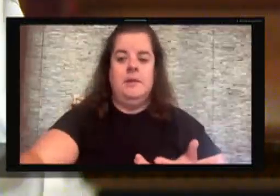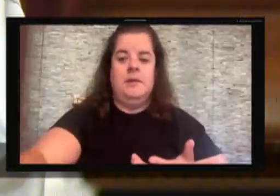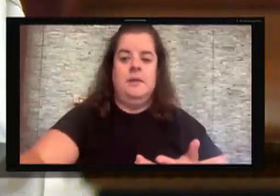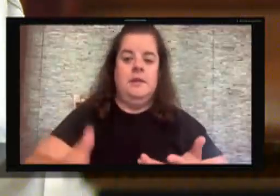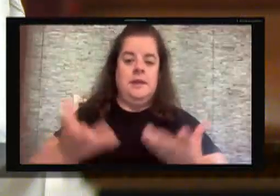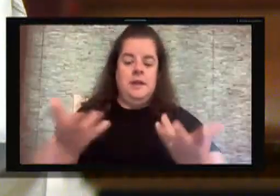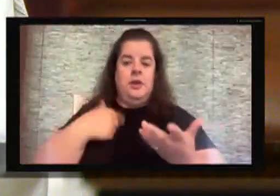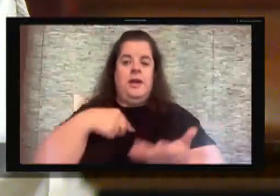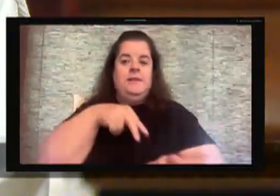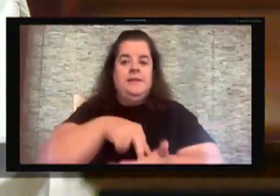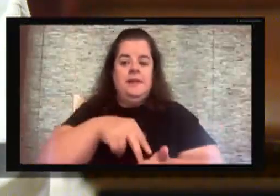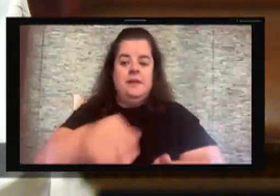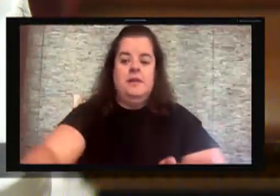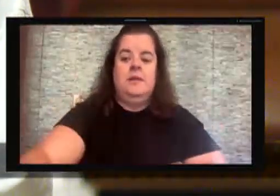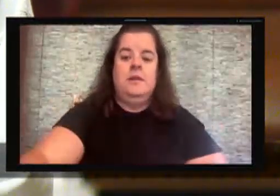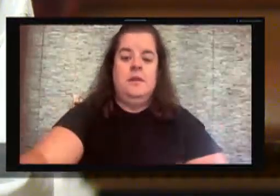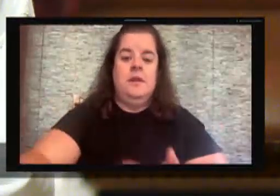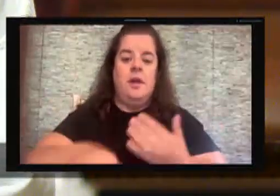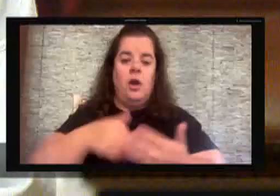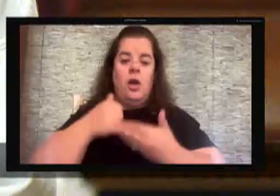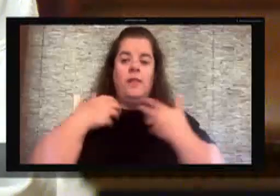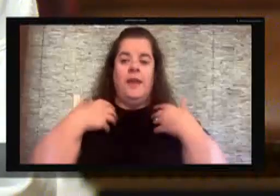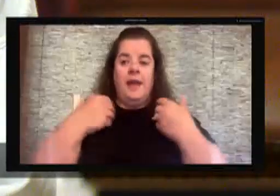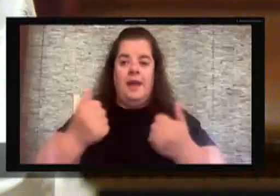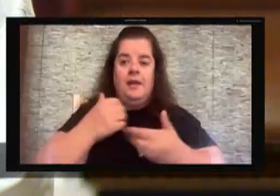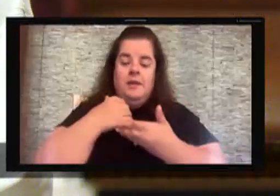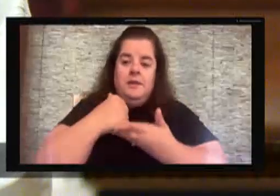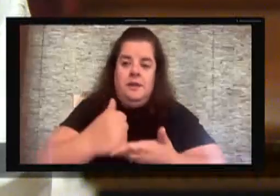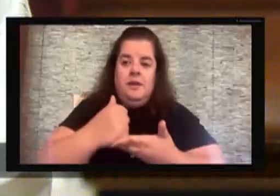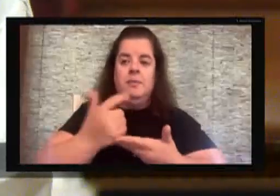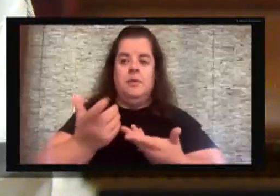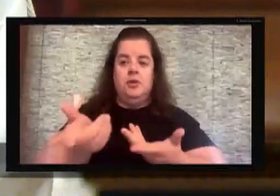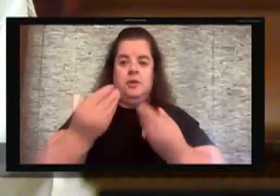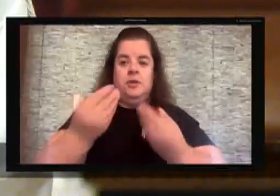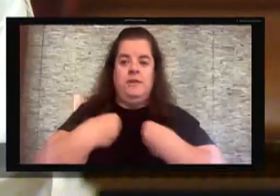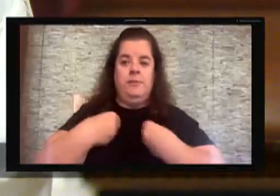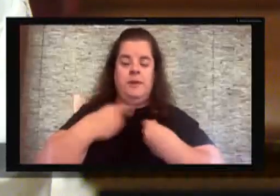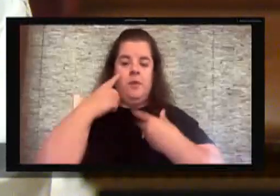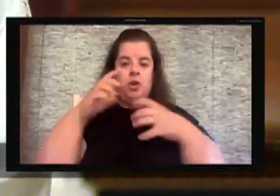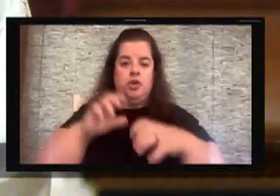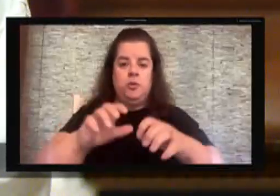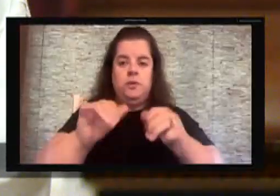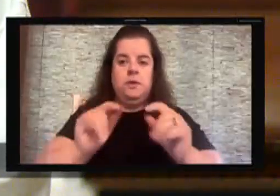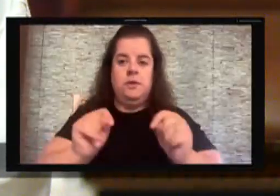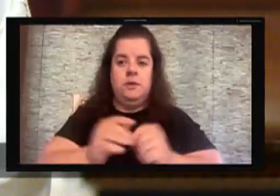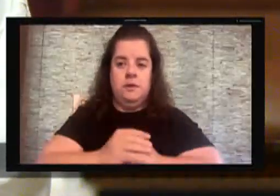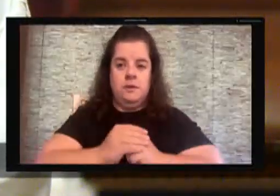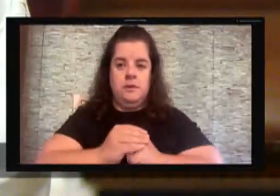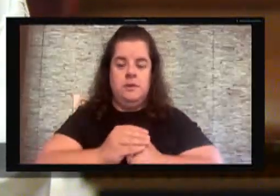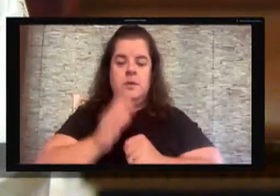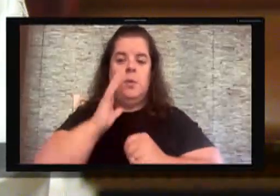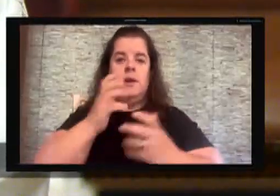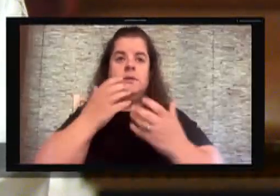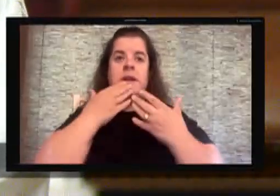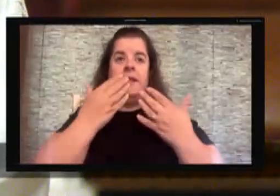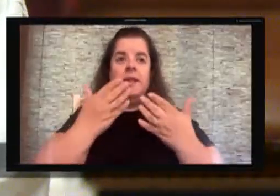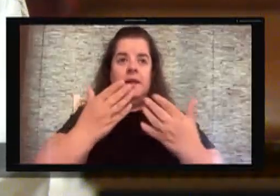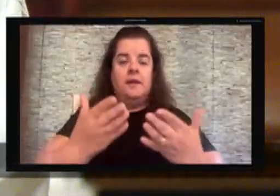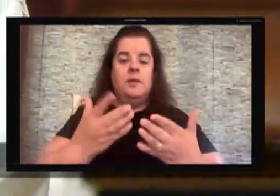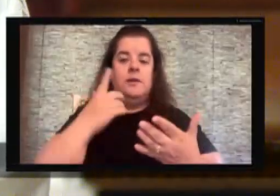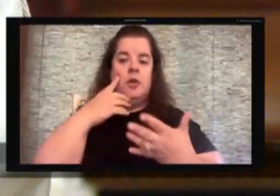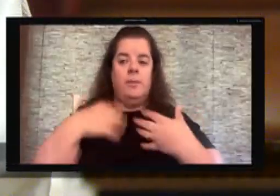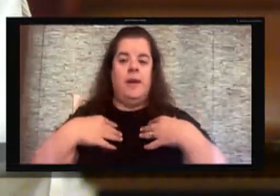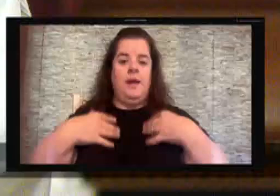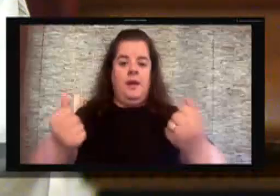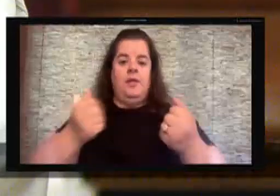with all the health and the strength and the power that you give me to do it. And I just want to say thank you for my health and my